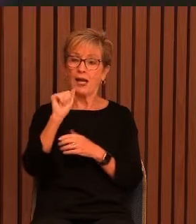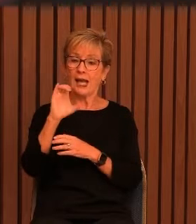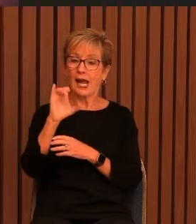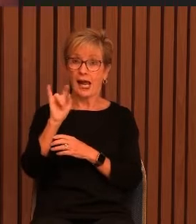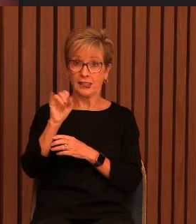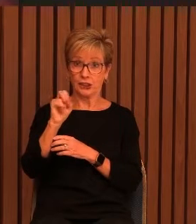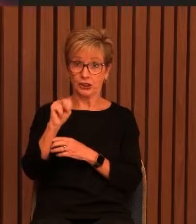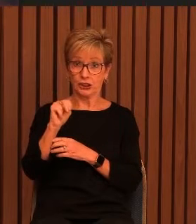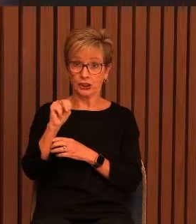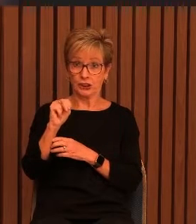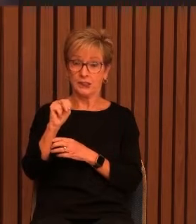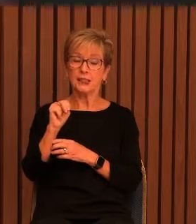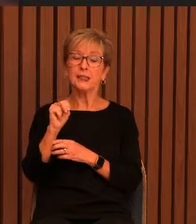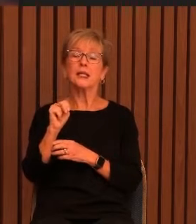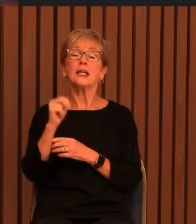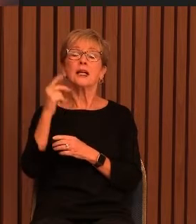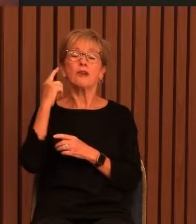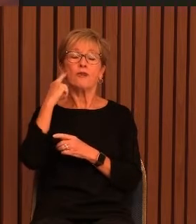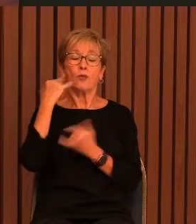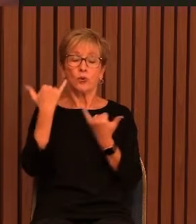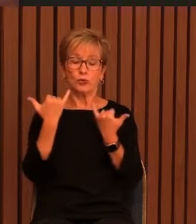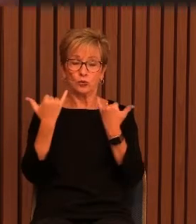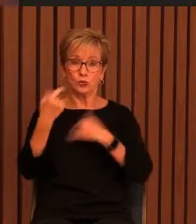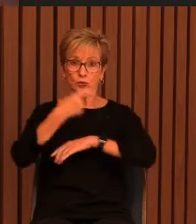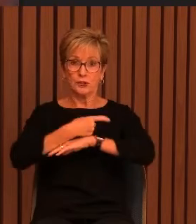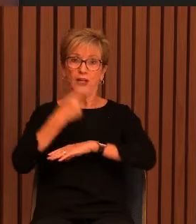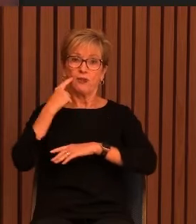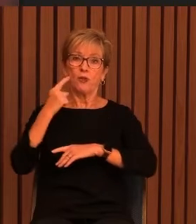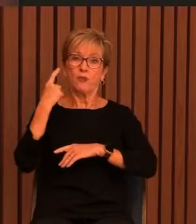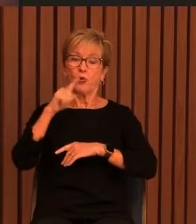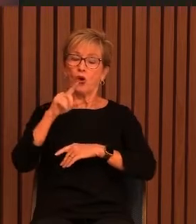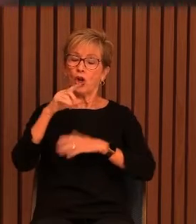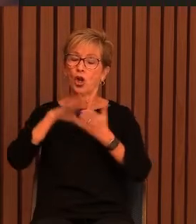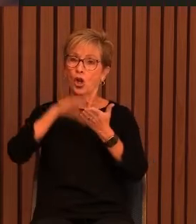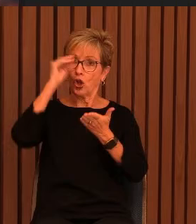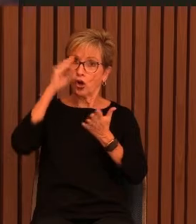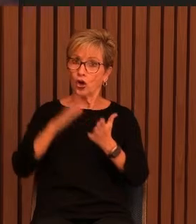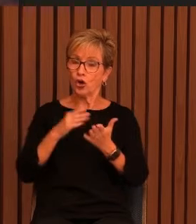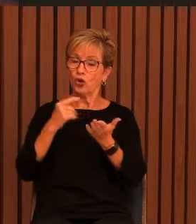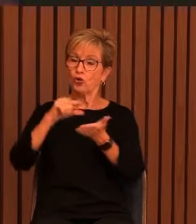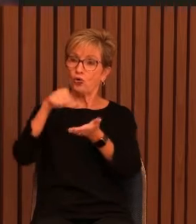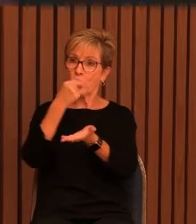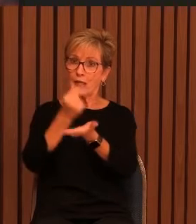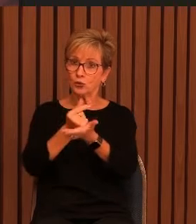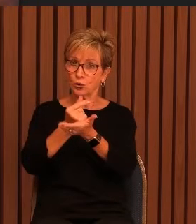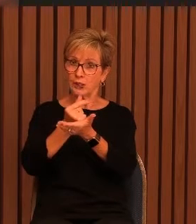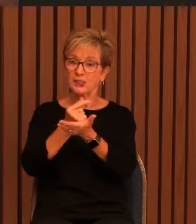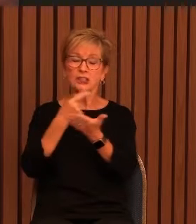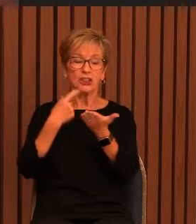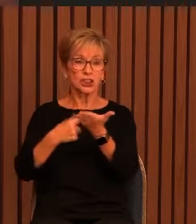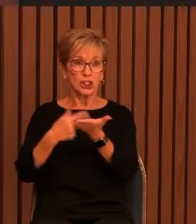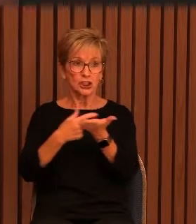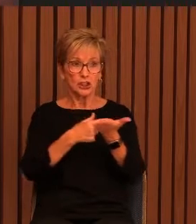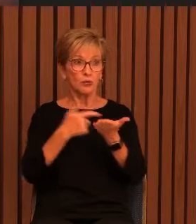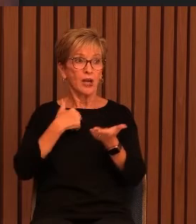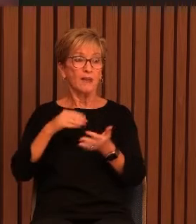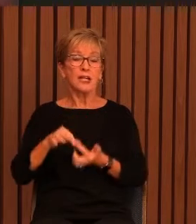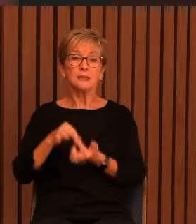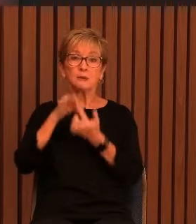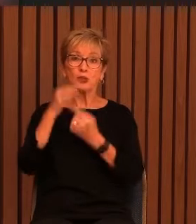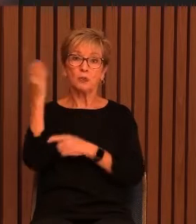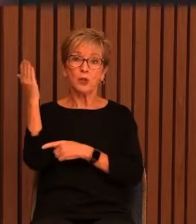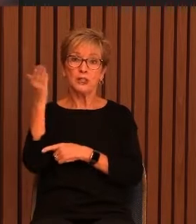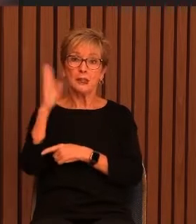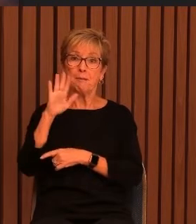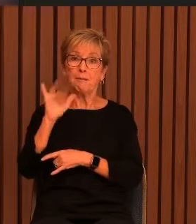item for today. It's the Portrait of a Learner graduate discussion. So we have a special presentation